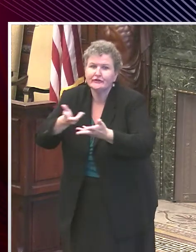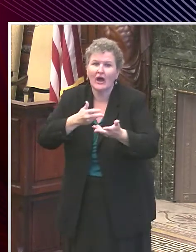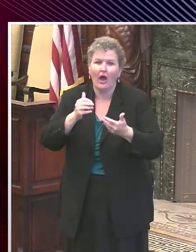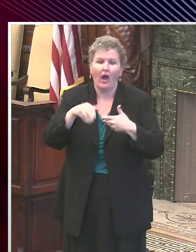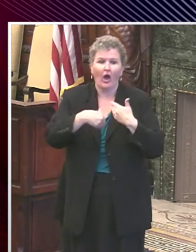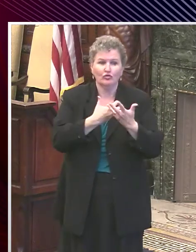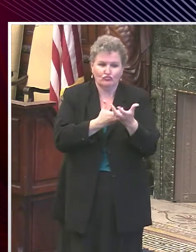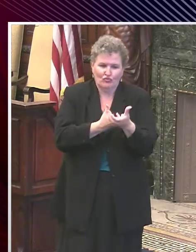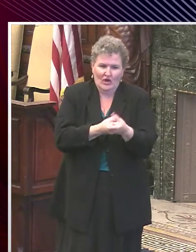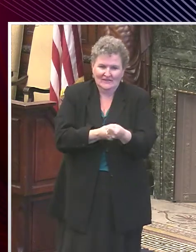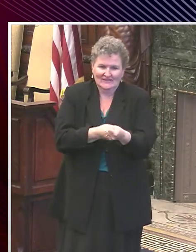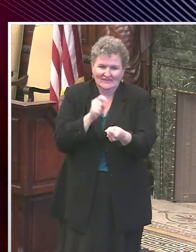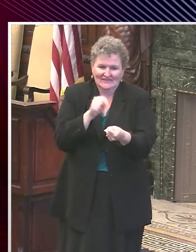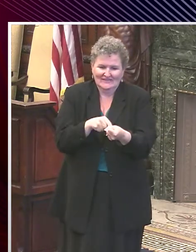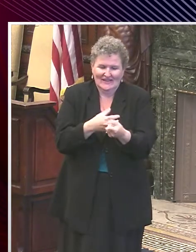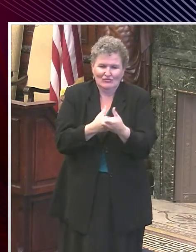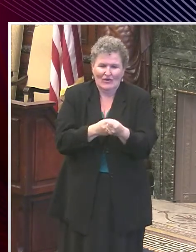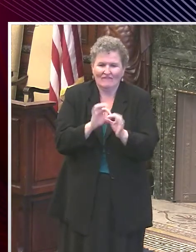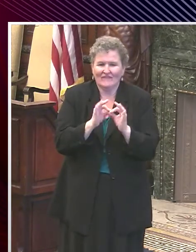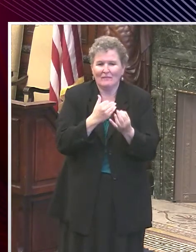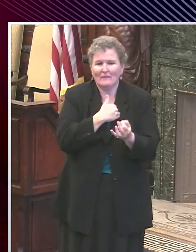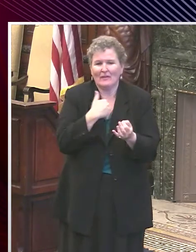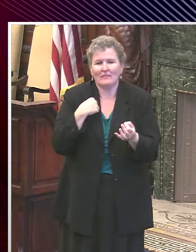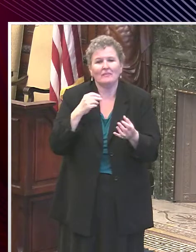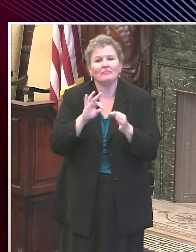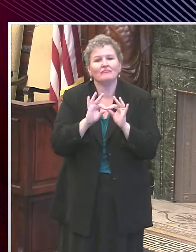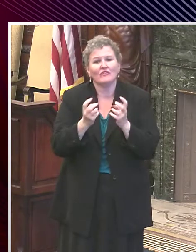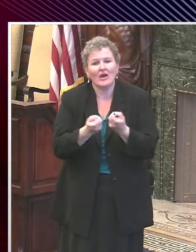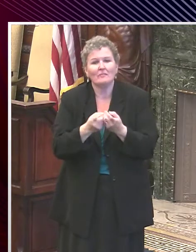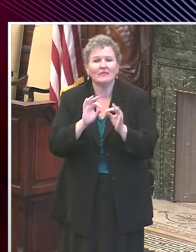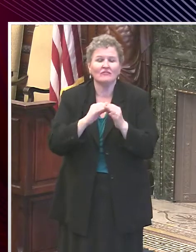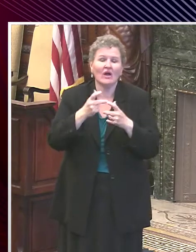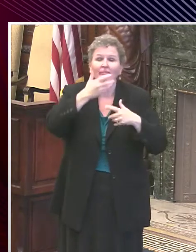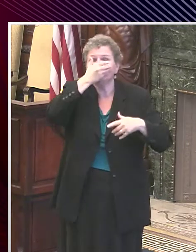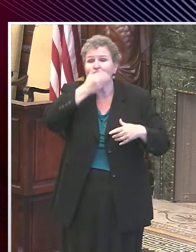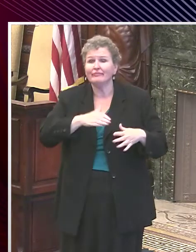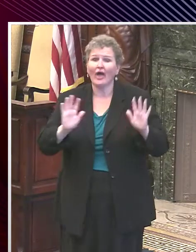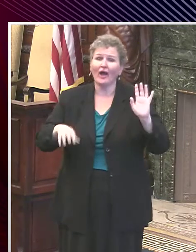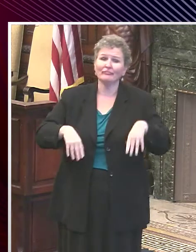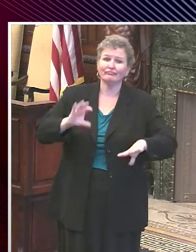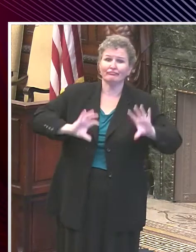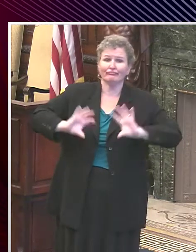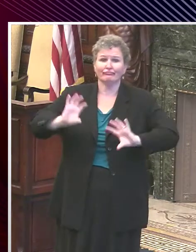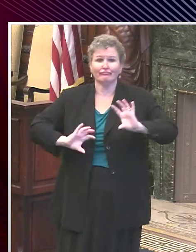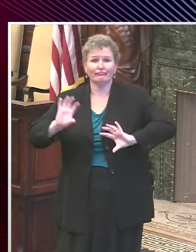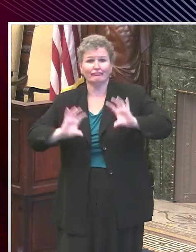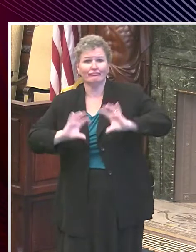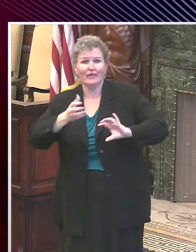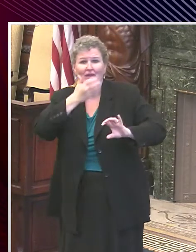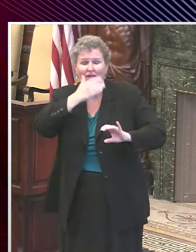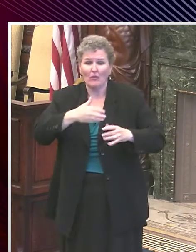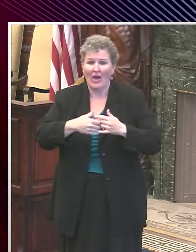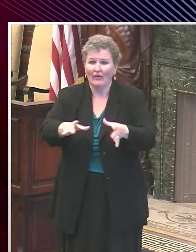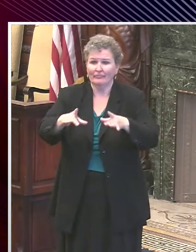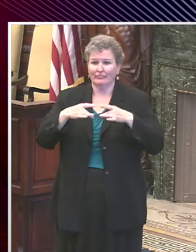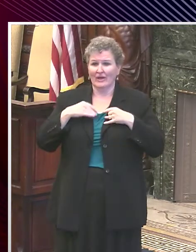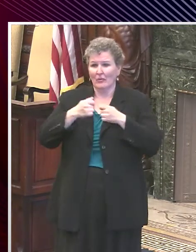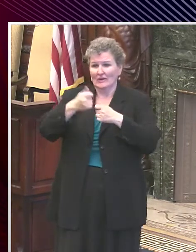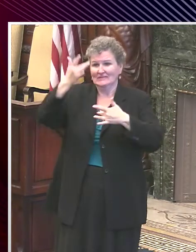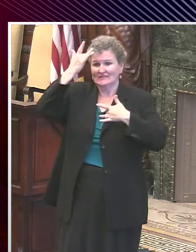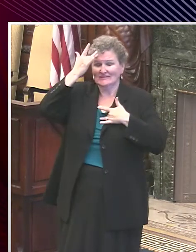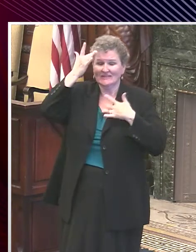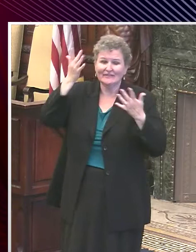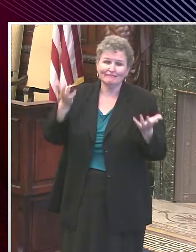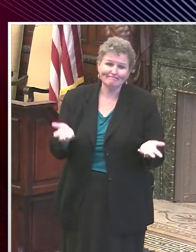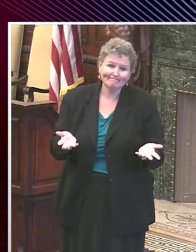times when people neglect the use of masks or neglect to distance from people, even if they're sick. So with that in mind, what's our response to